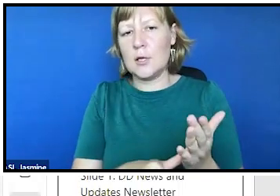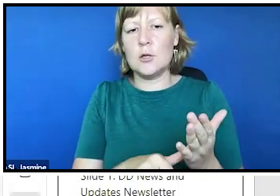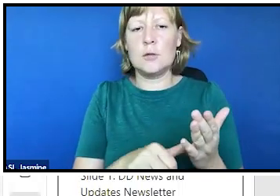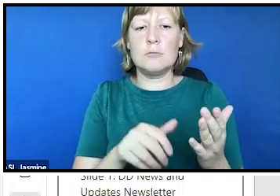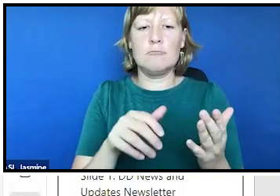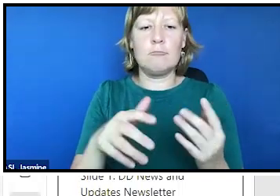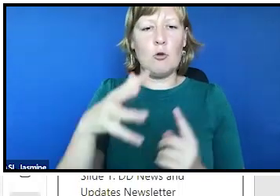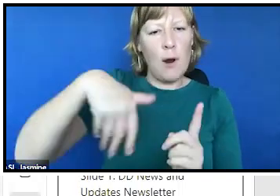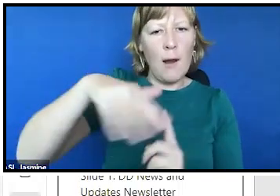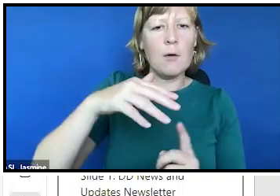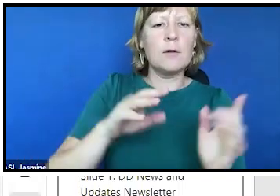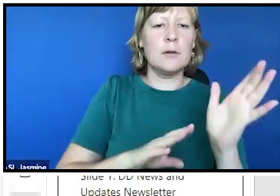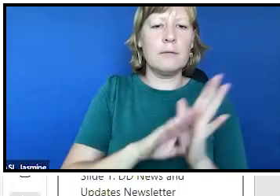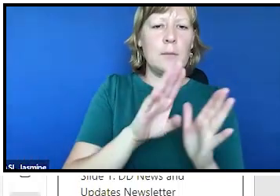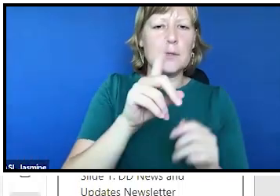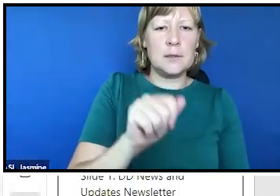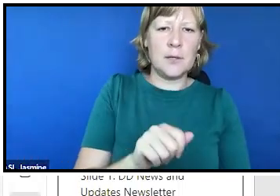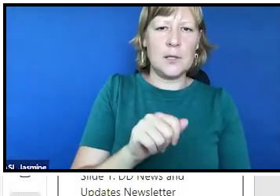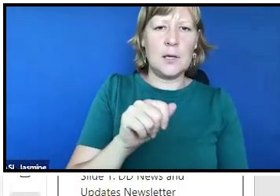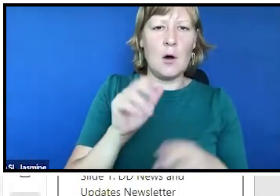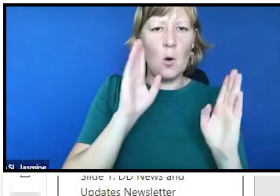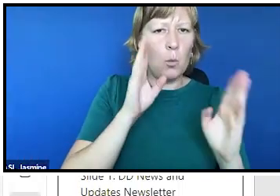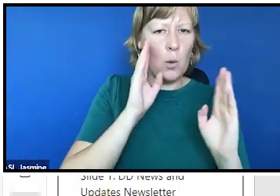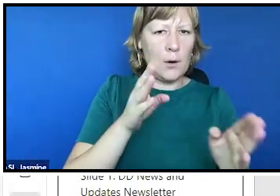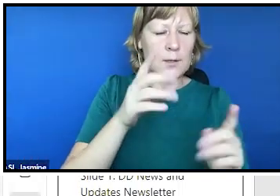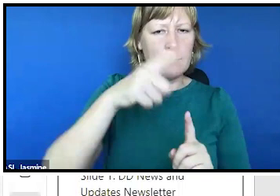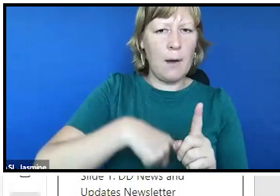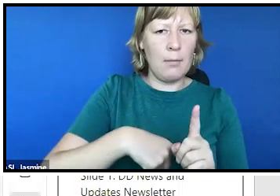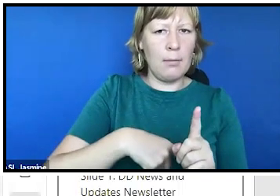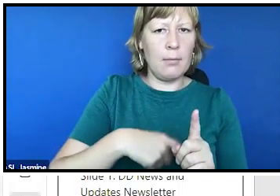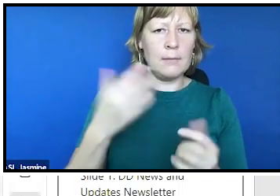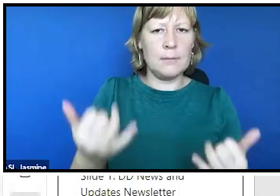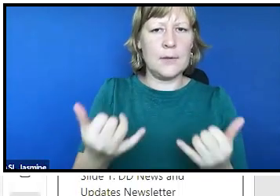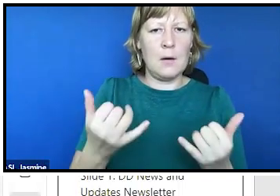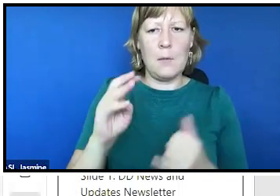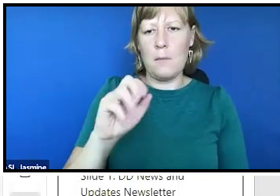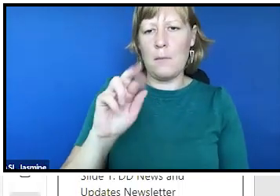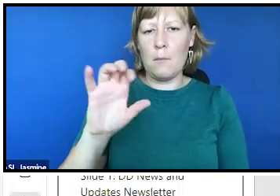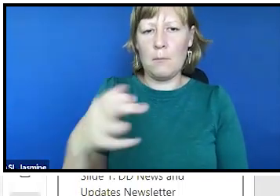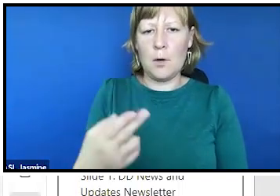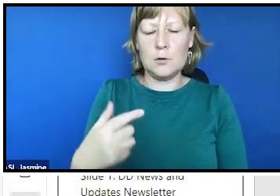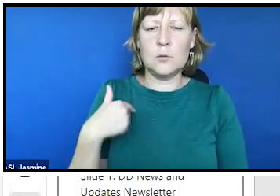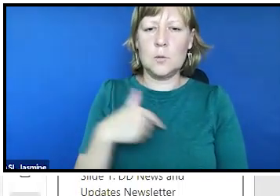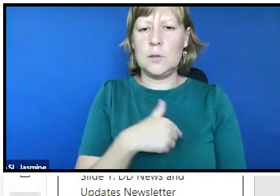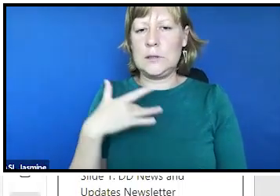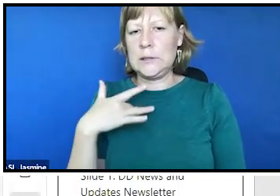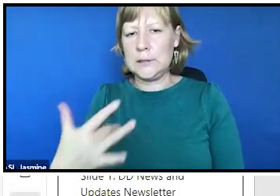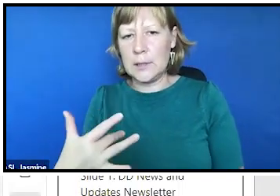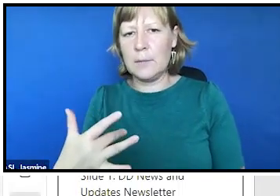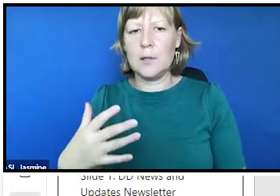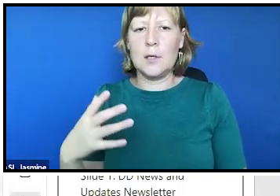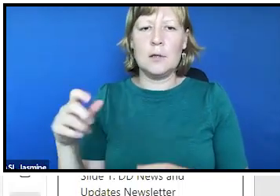Developmental Disability Month for 2024 for March. We typically look for the different topics each